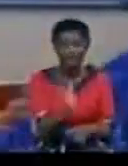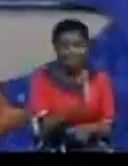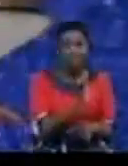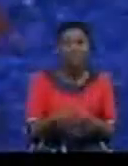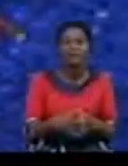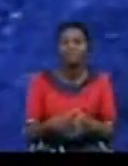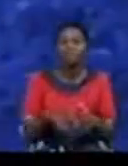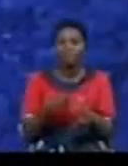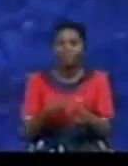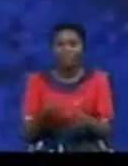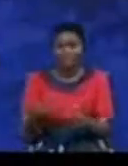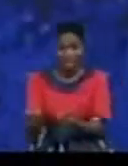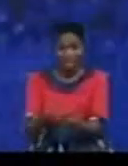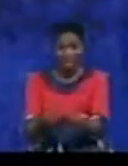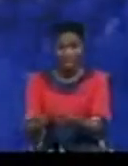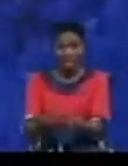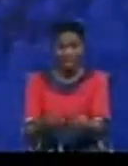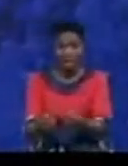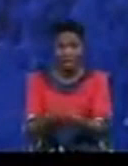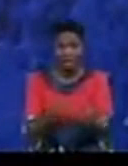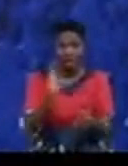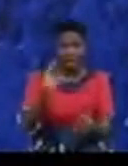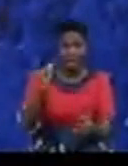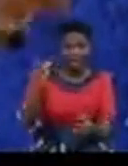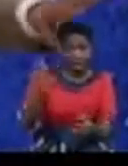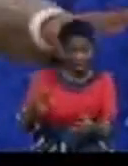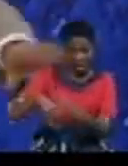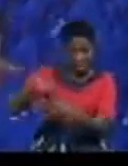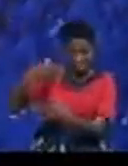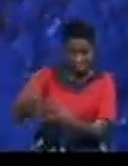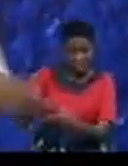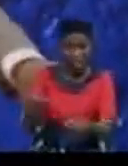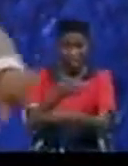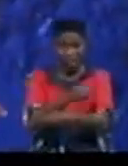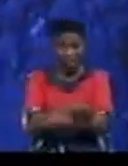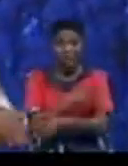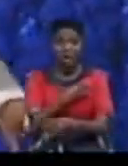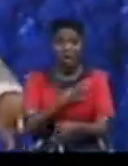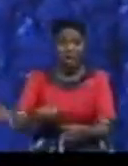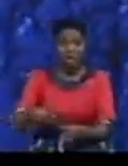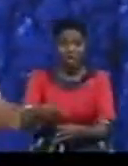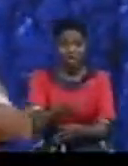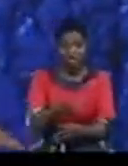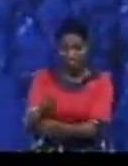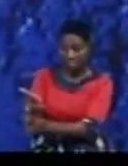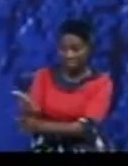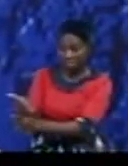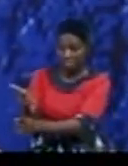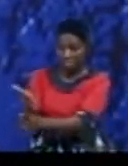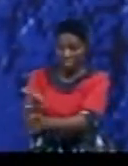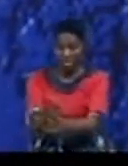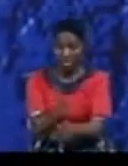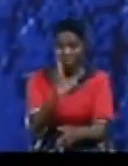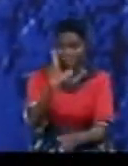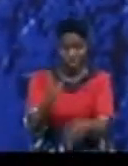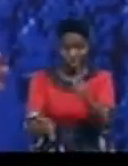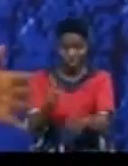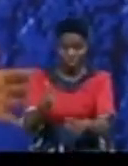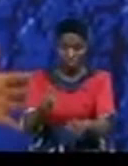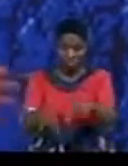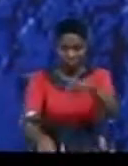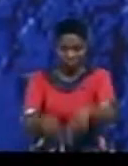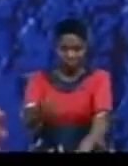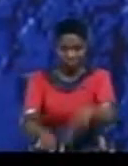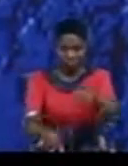the car outside the office. And they laid three people paralyzed on the ground near